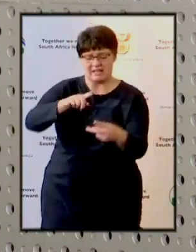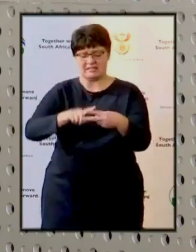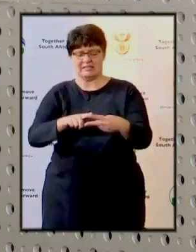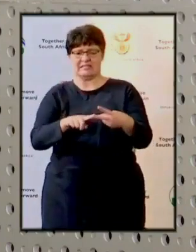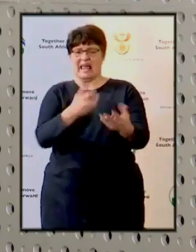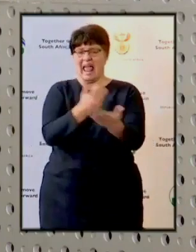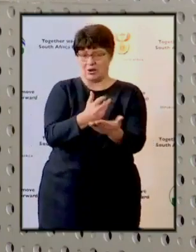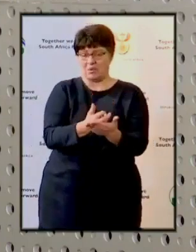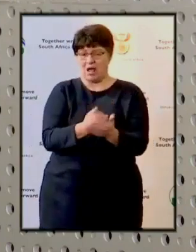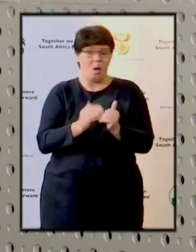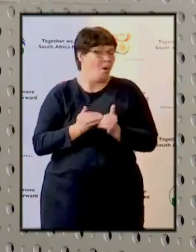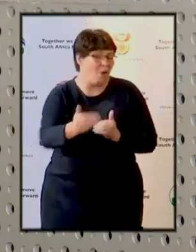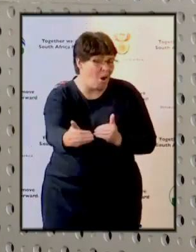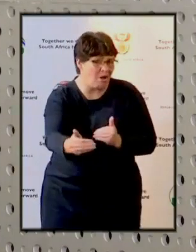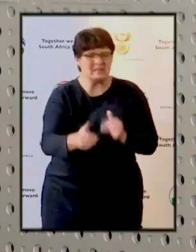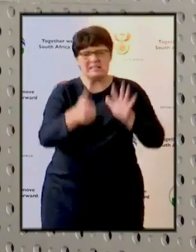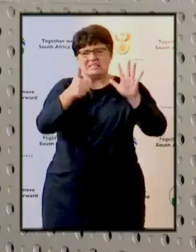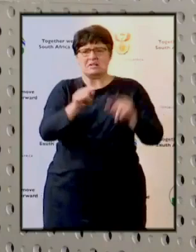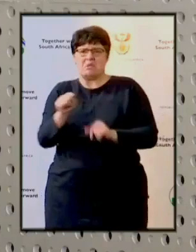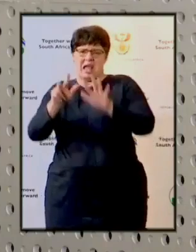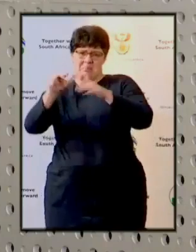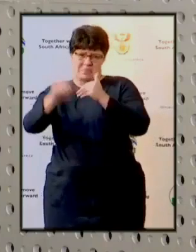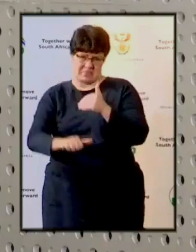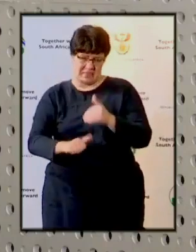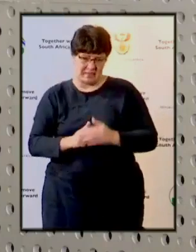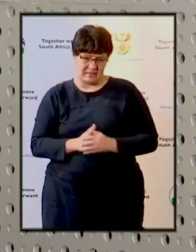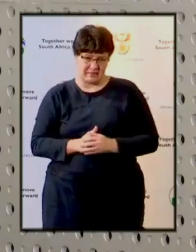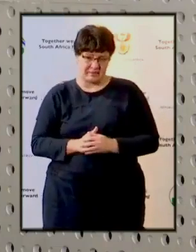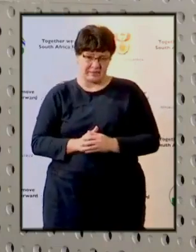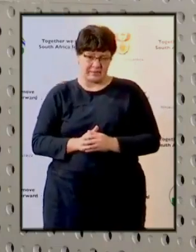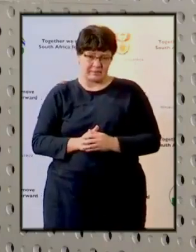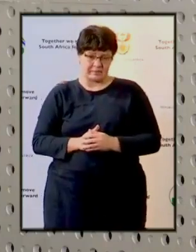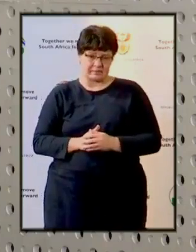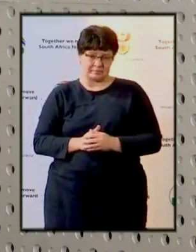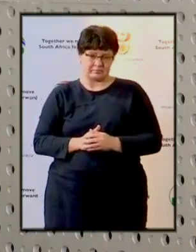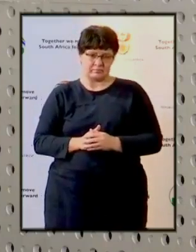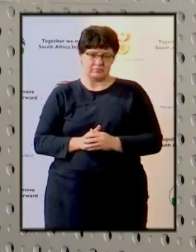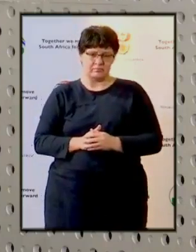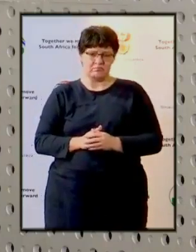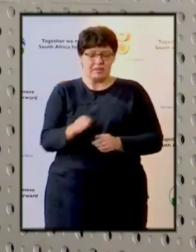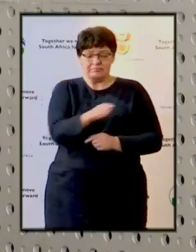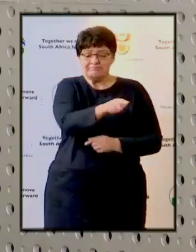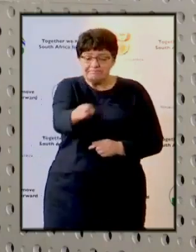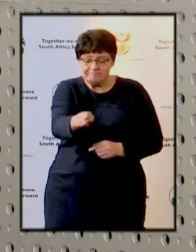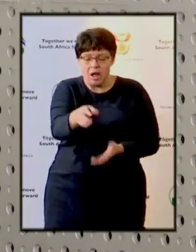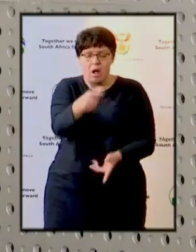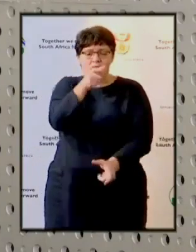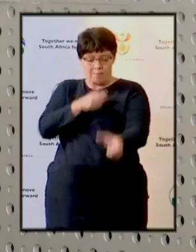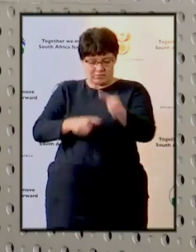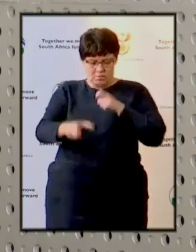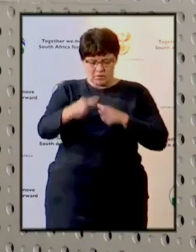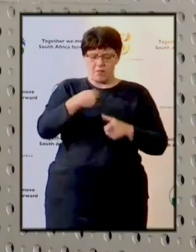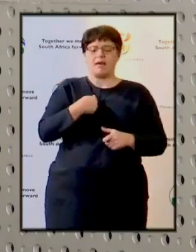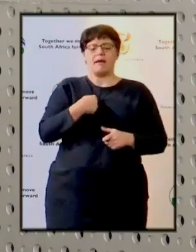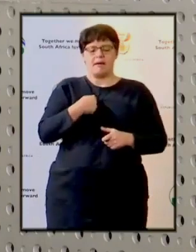for 6 to 8 months. So the public representations allowed us to make some adjustment to what